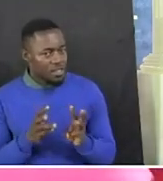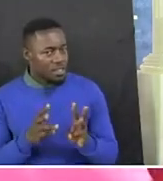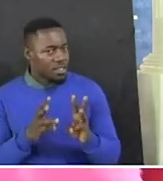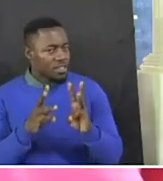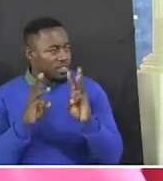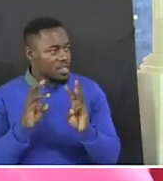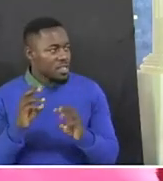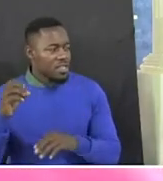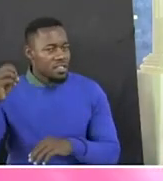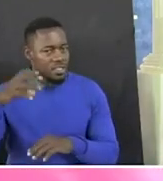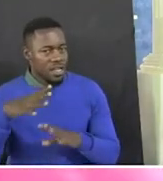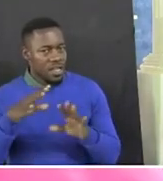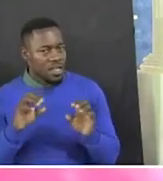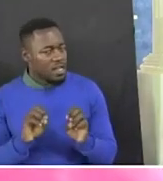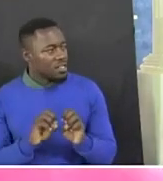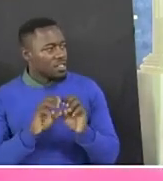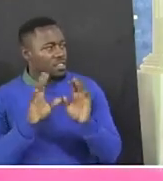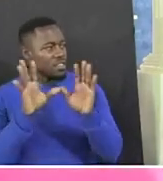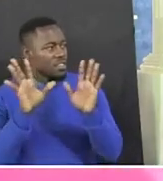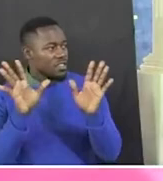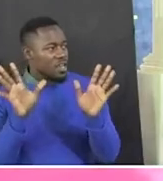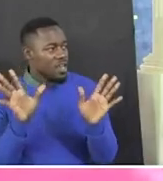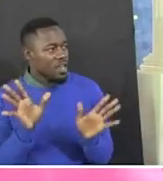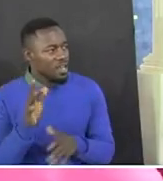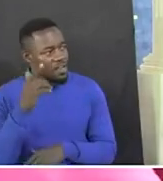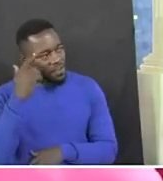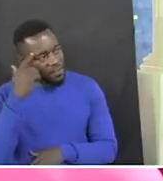the sun is shining